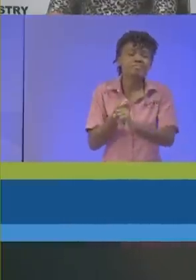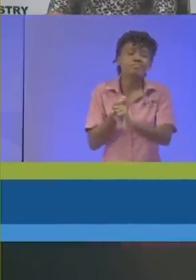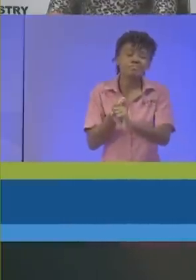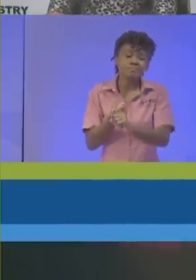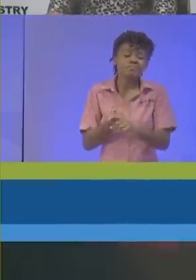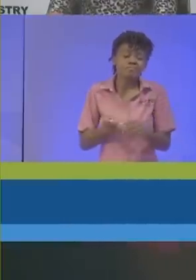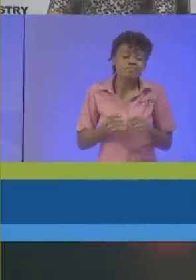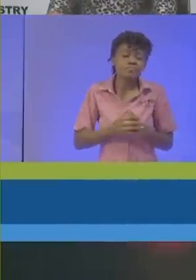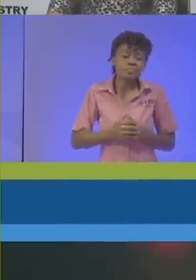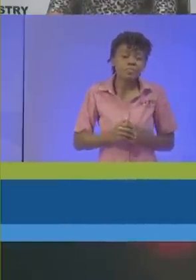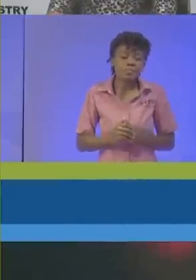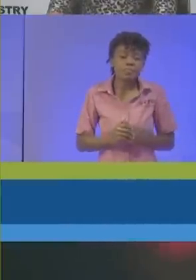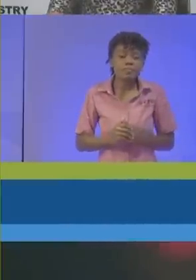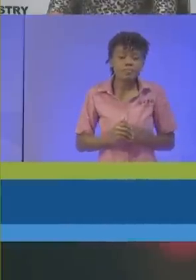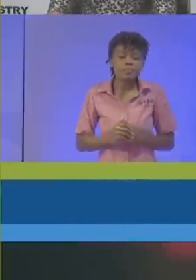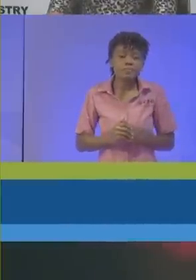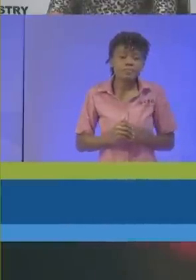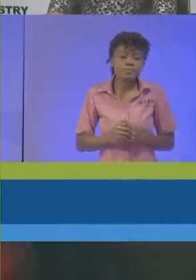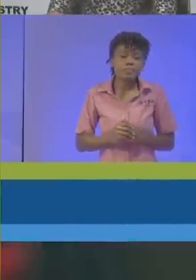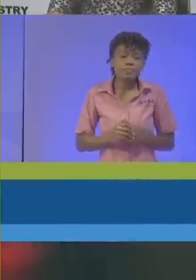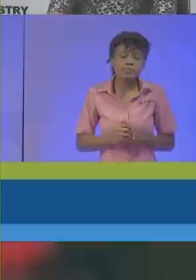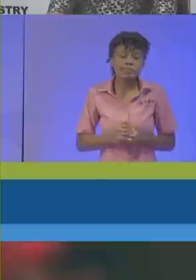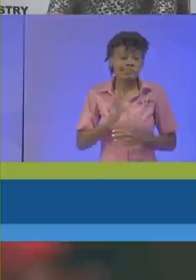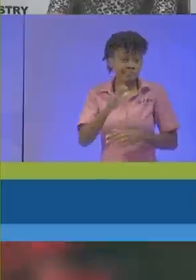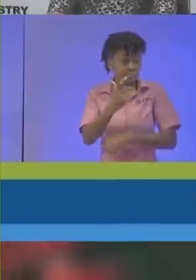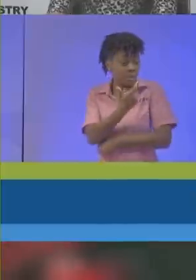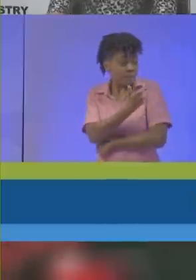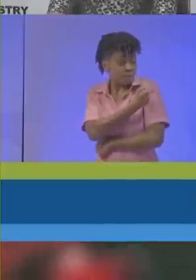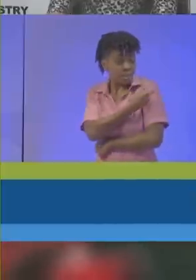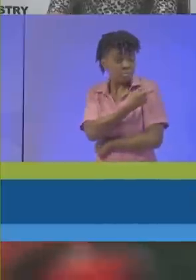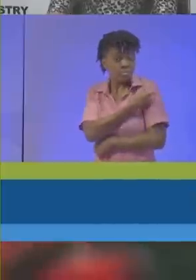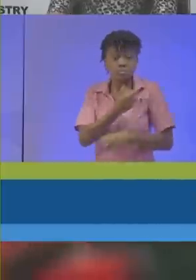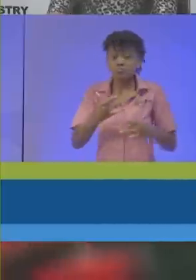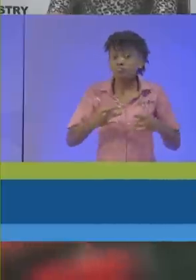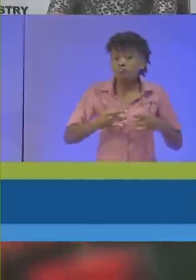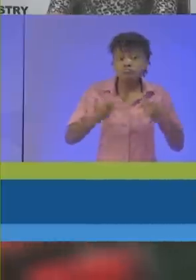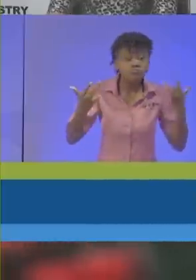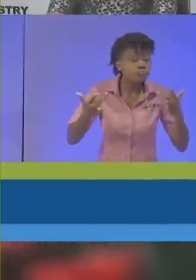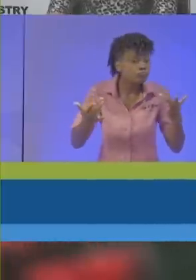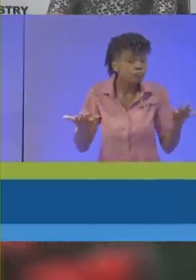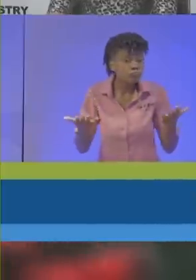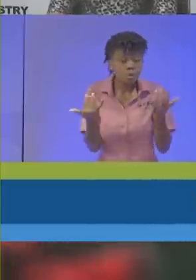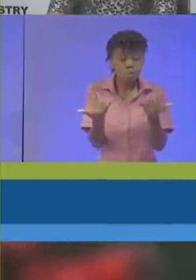Regarding our population's vaccination status, at present,